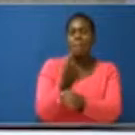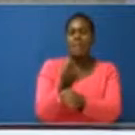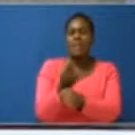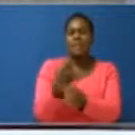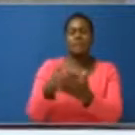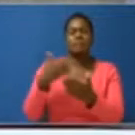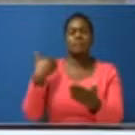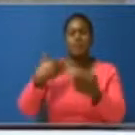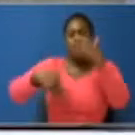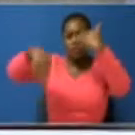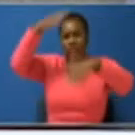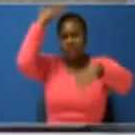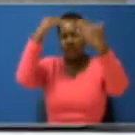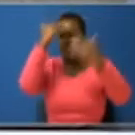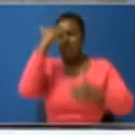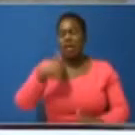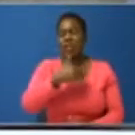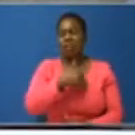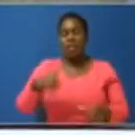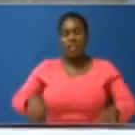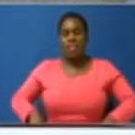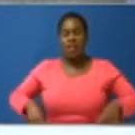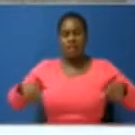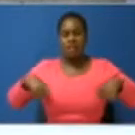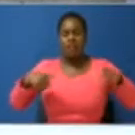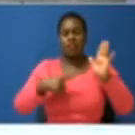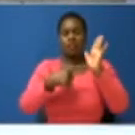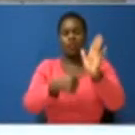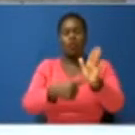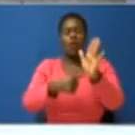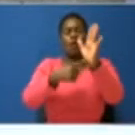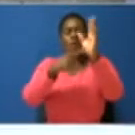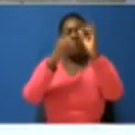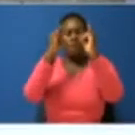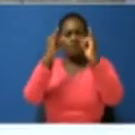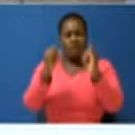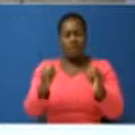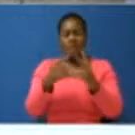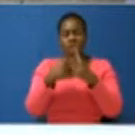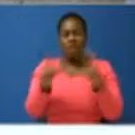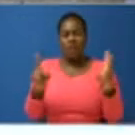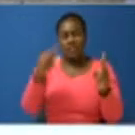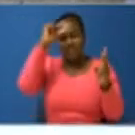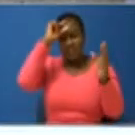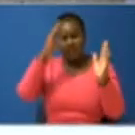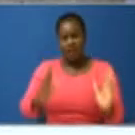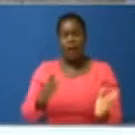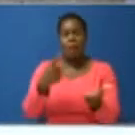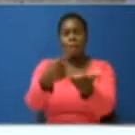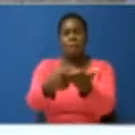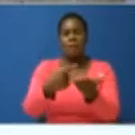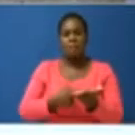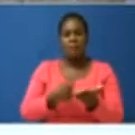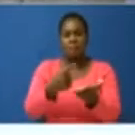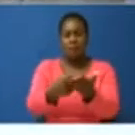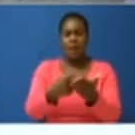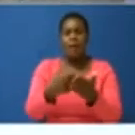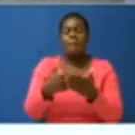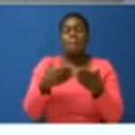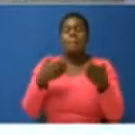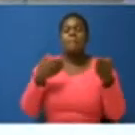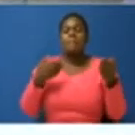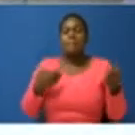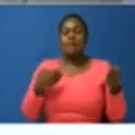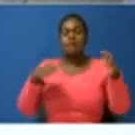catholic university of eastern africa we are live with the first ever inaugural nairobi gubernatorial debate uh this coming just before